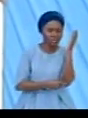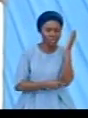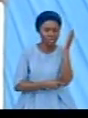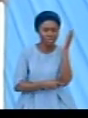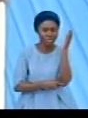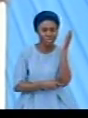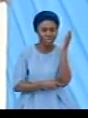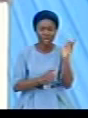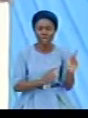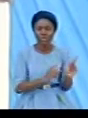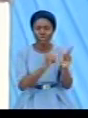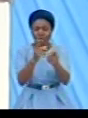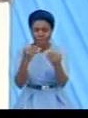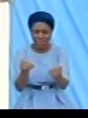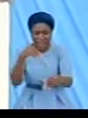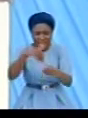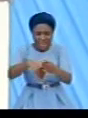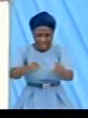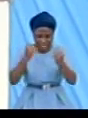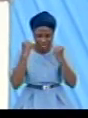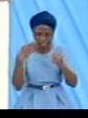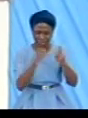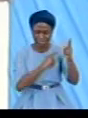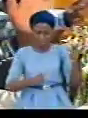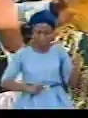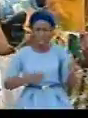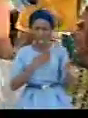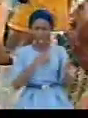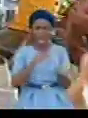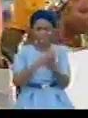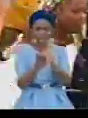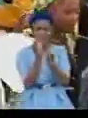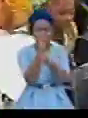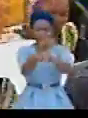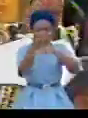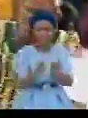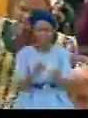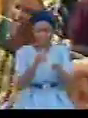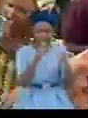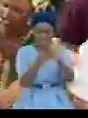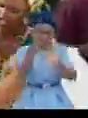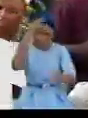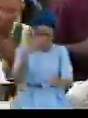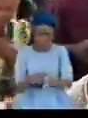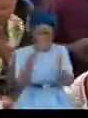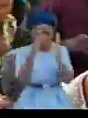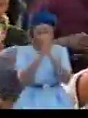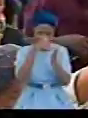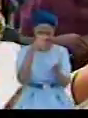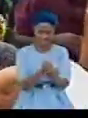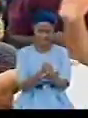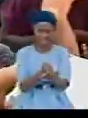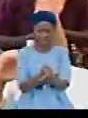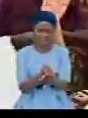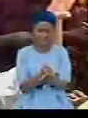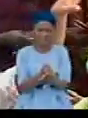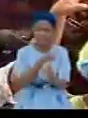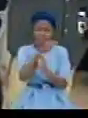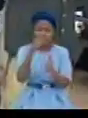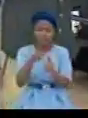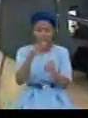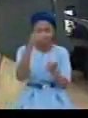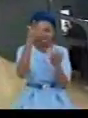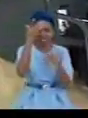in the strength of the Lord, be an overcomer in Jesus' name. When sickness